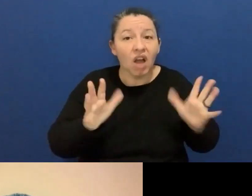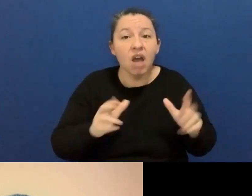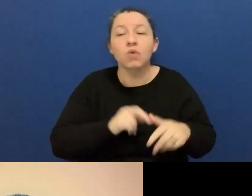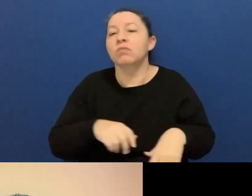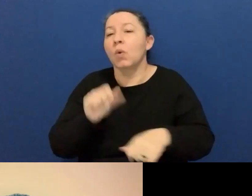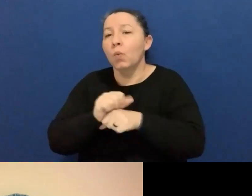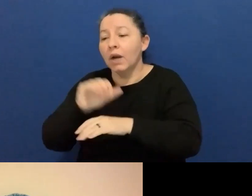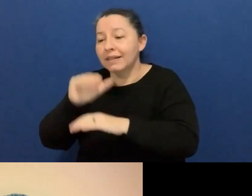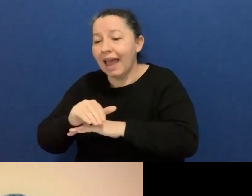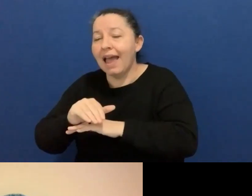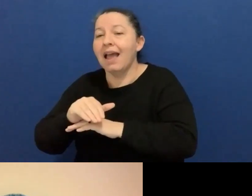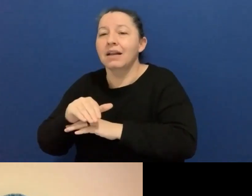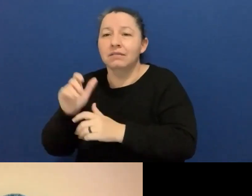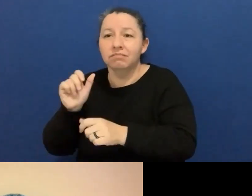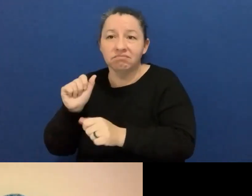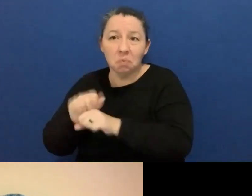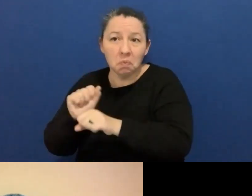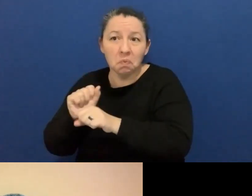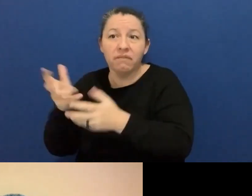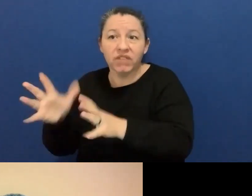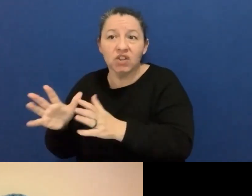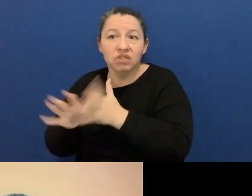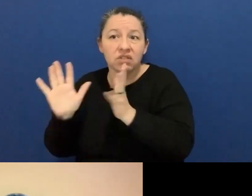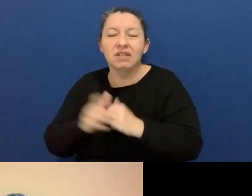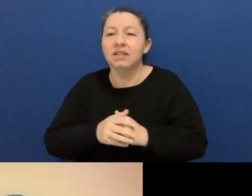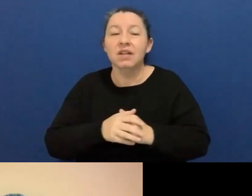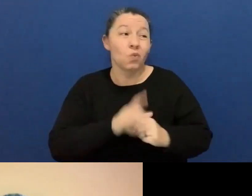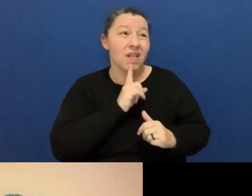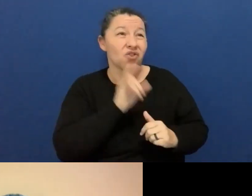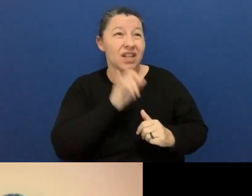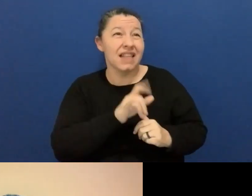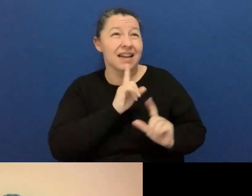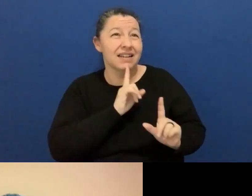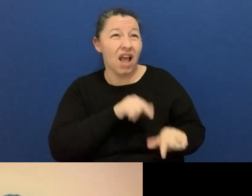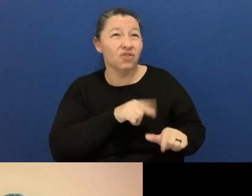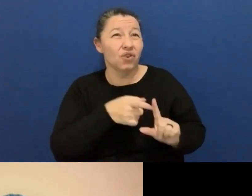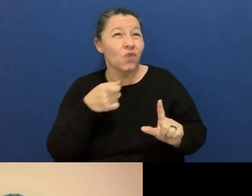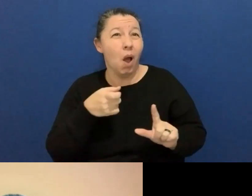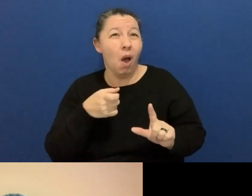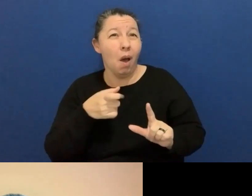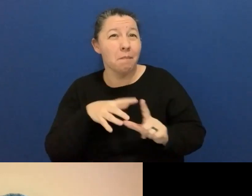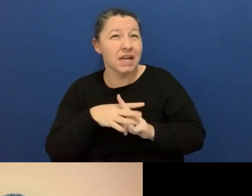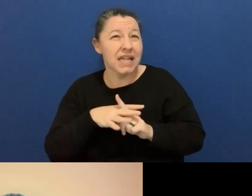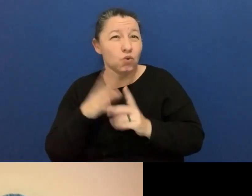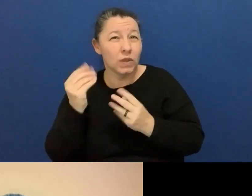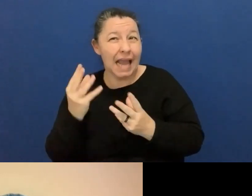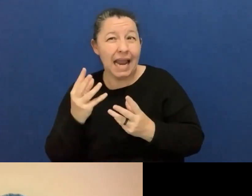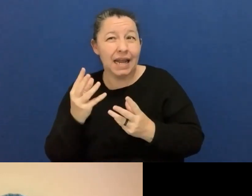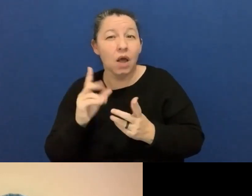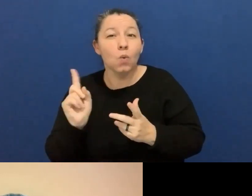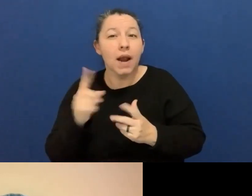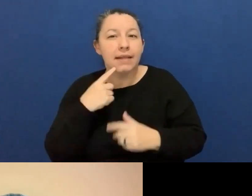of question has to be answered from usually textual data where they actually tell us when they're working and how they're